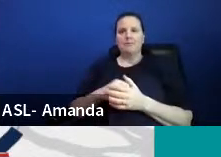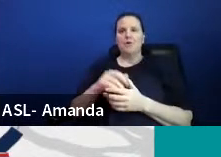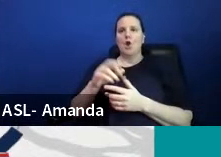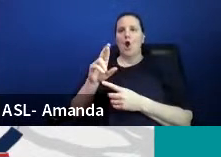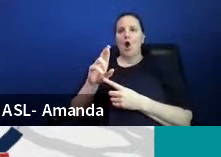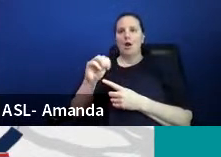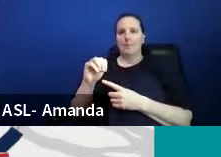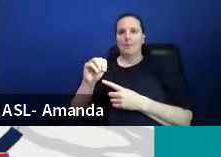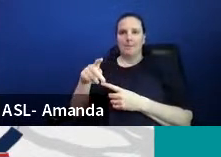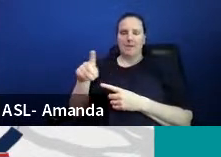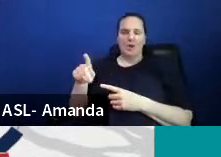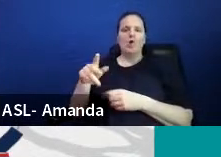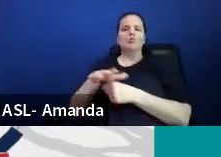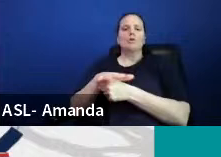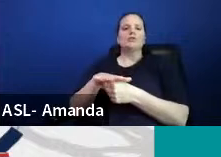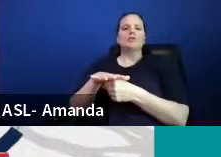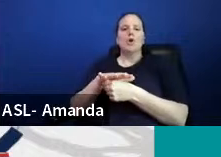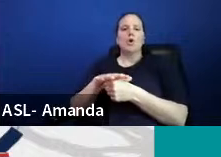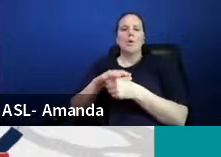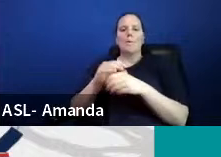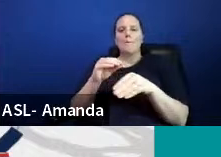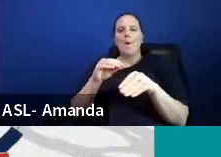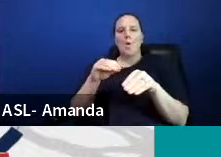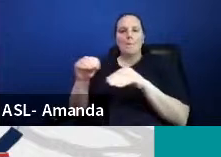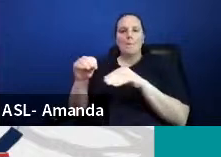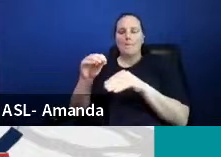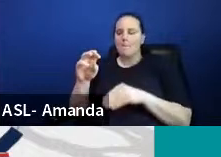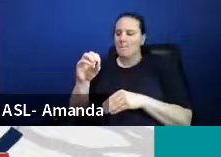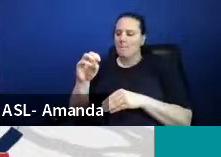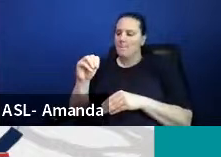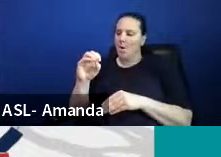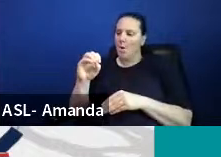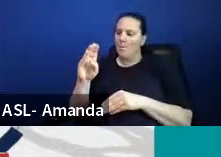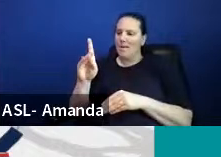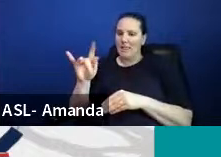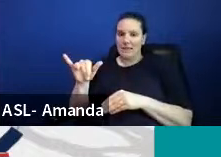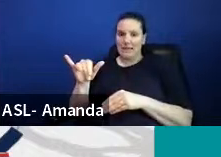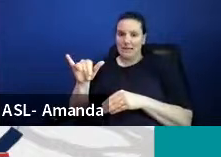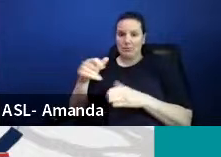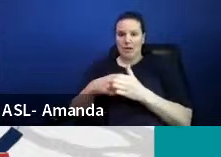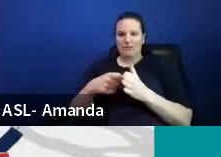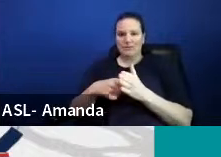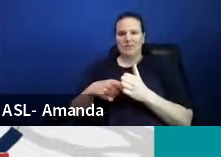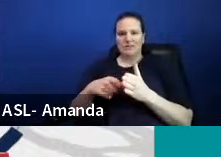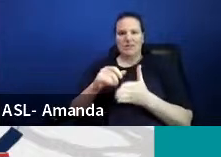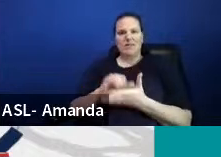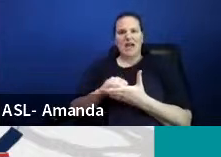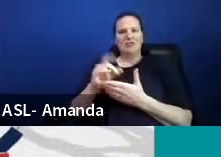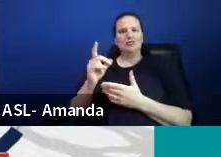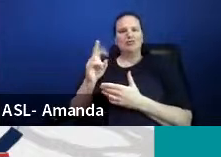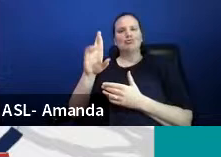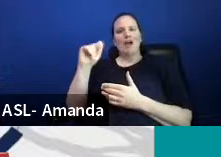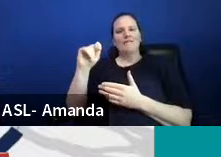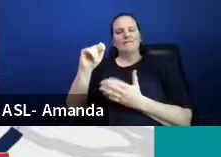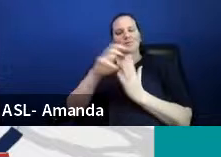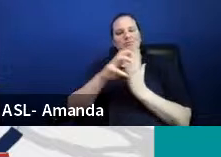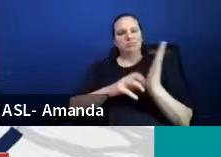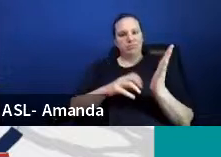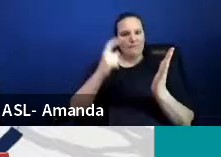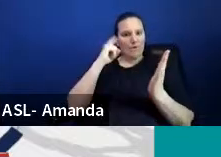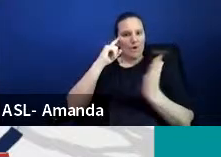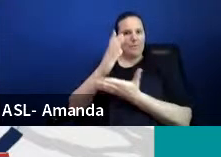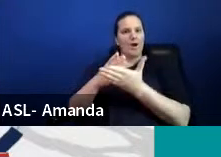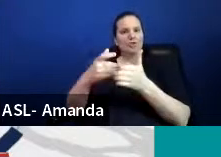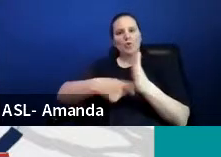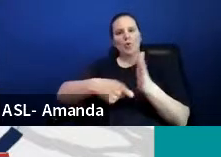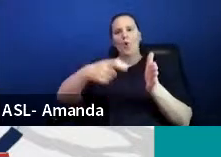is regional mobility pricing, which was the plans or the draft plans that they were working on to toll portions of